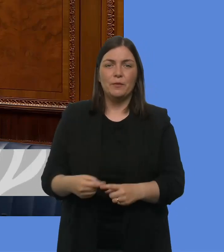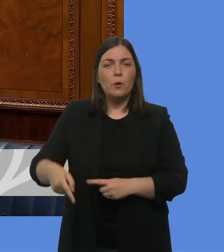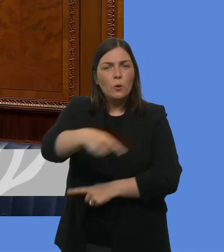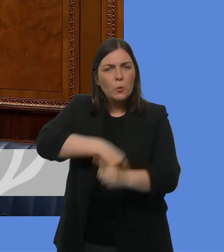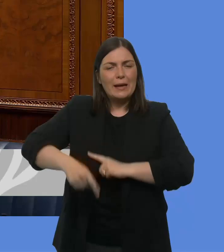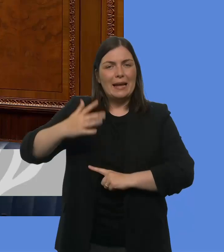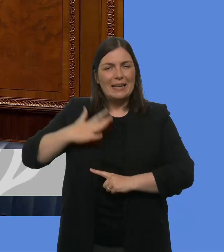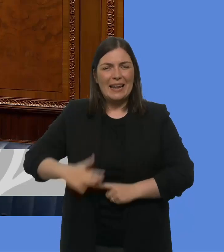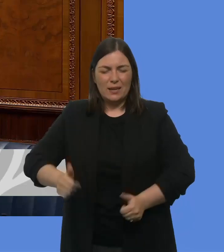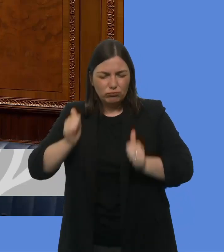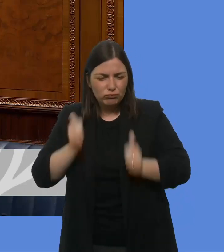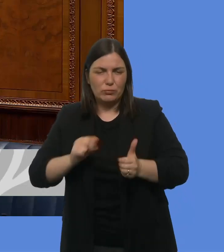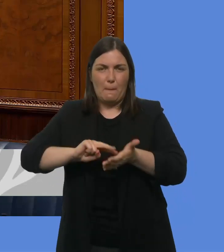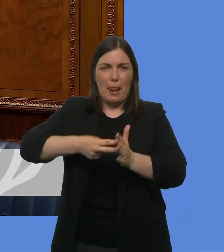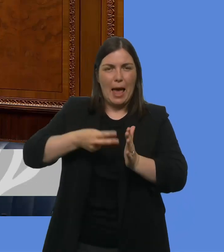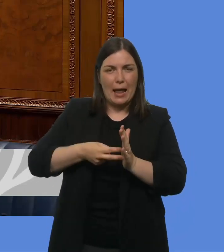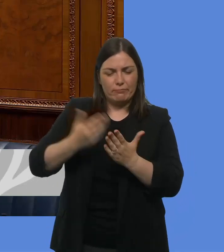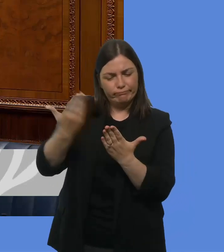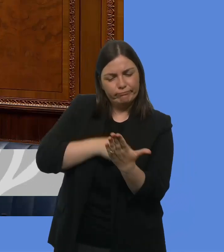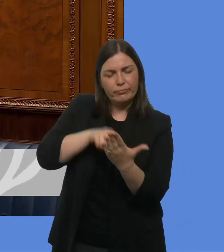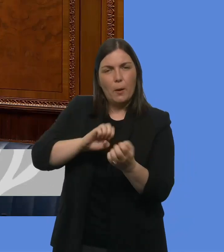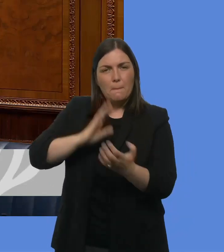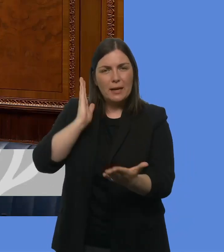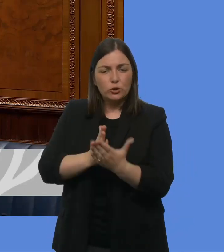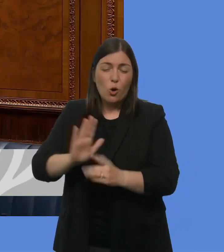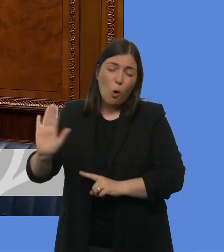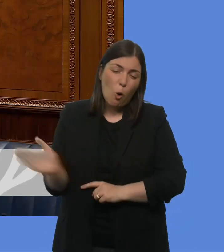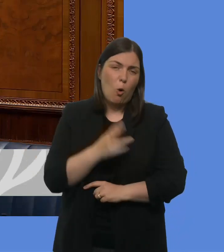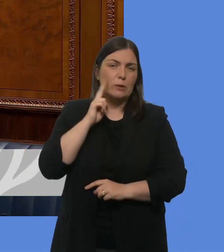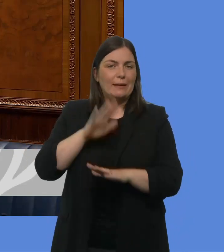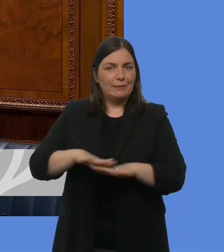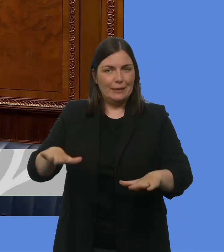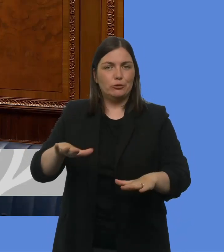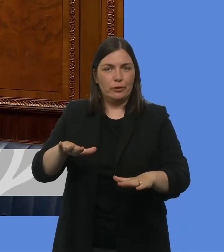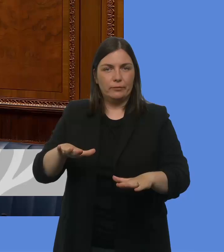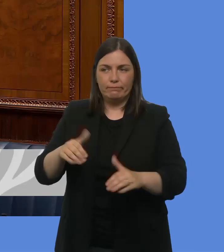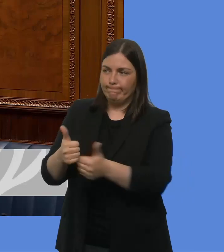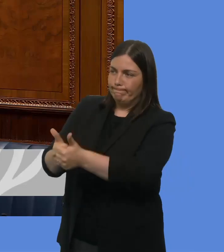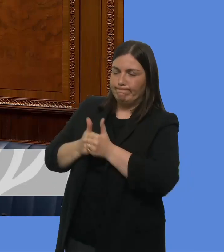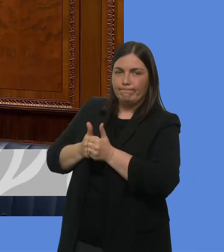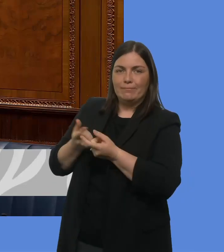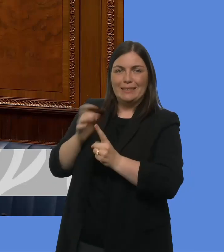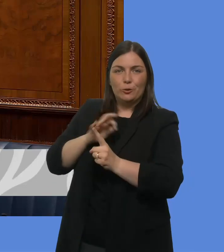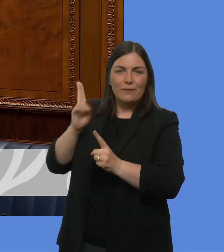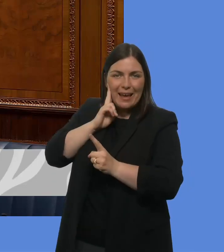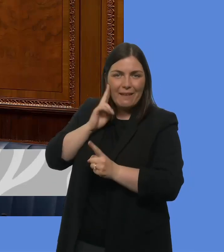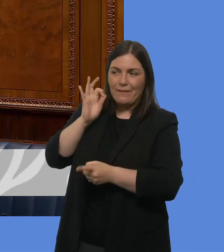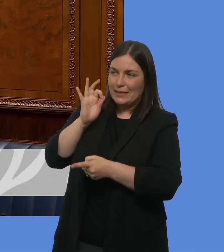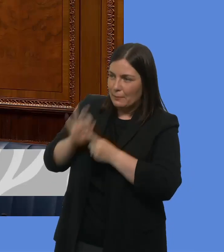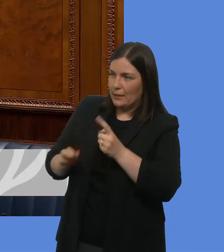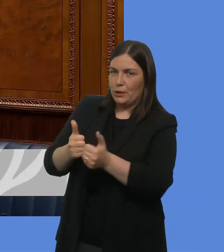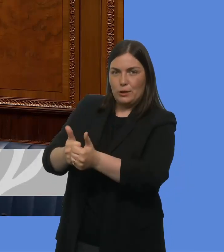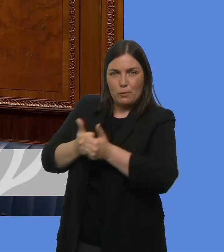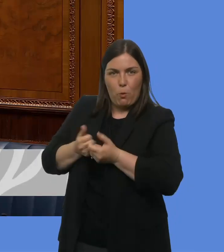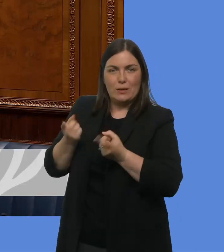deaf child has access to a qualified teacher of the deaf and a special support staff as early as